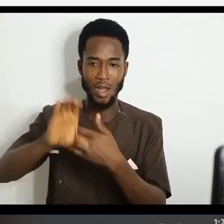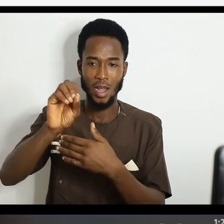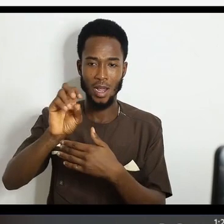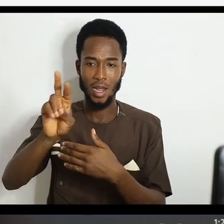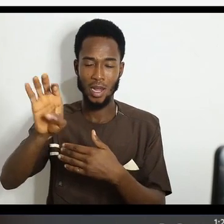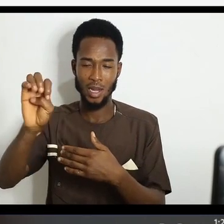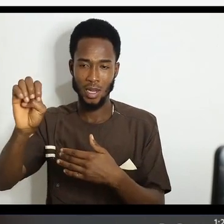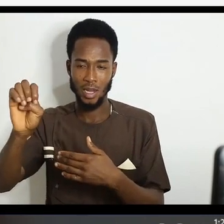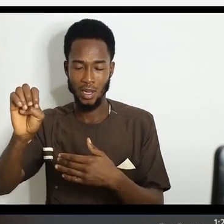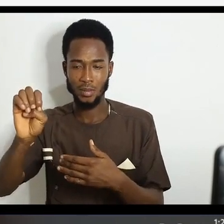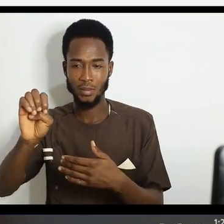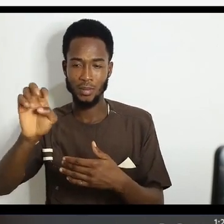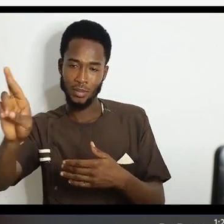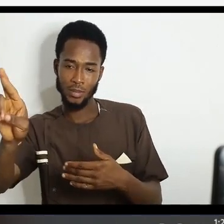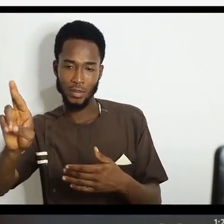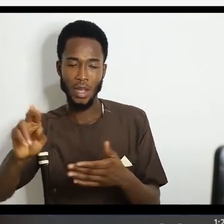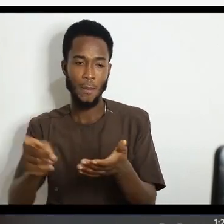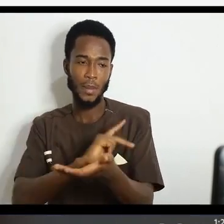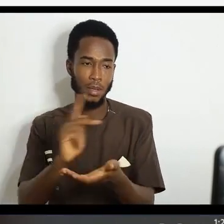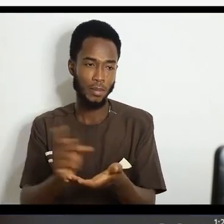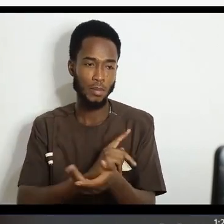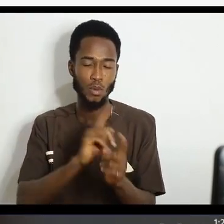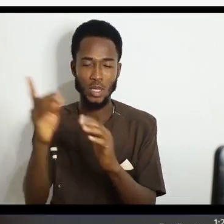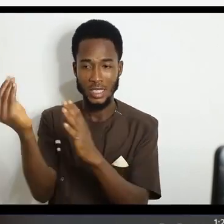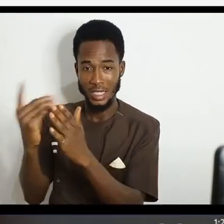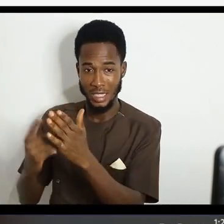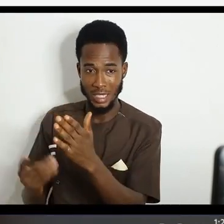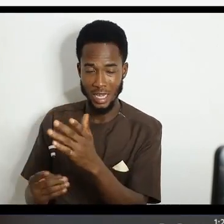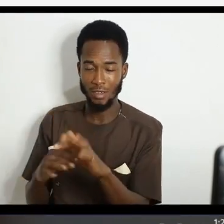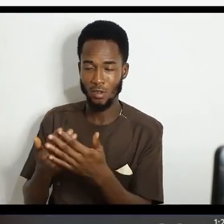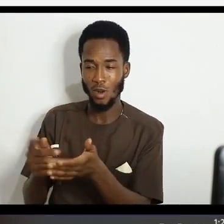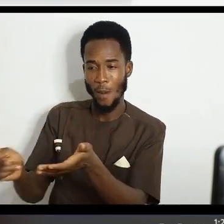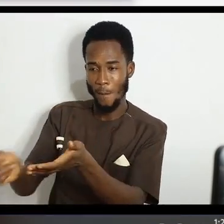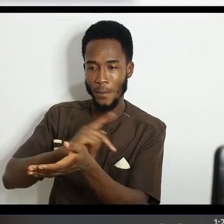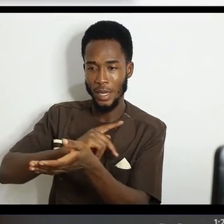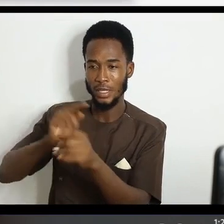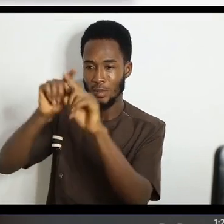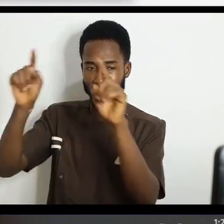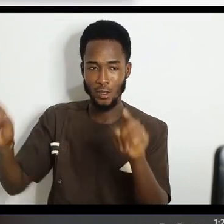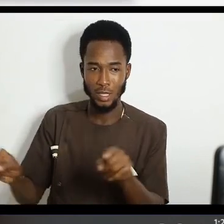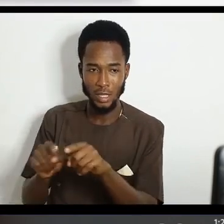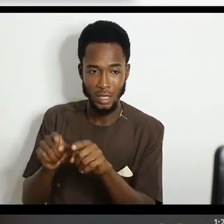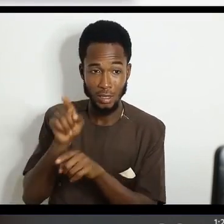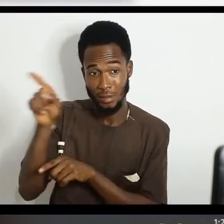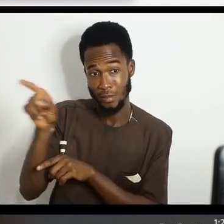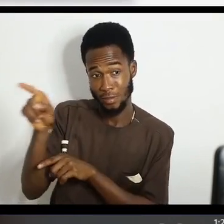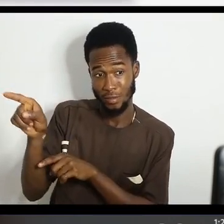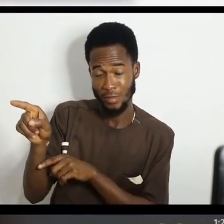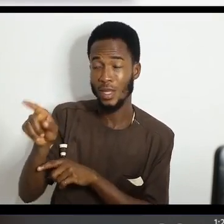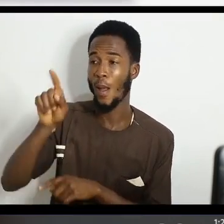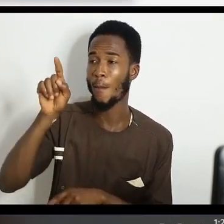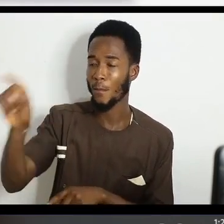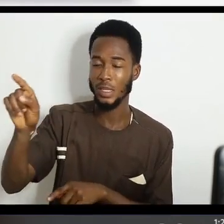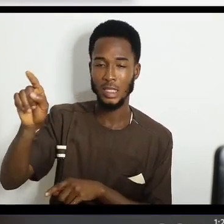design and you click the page borders at the end of the row, and you click the